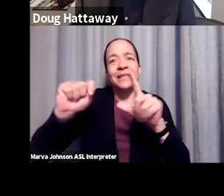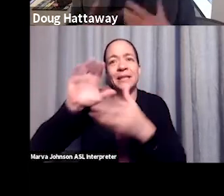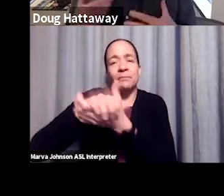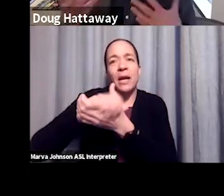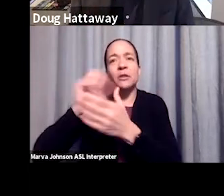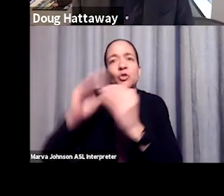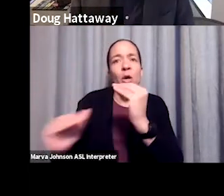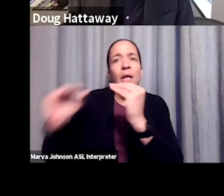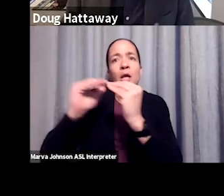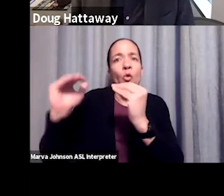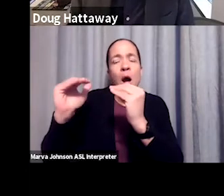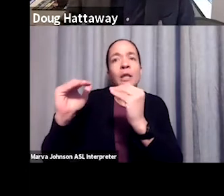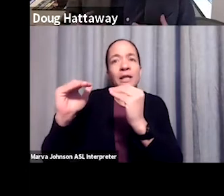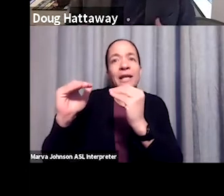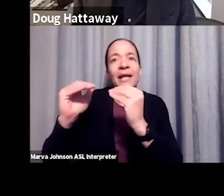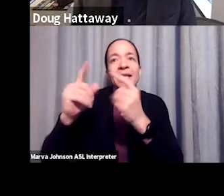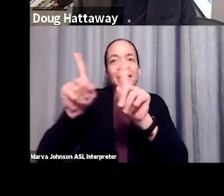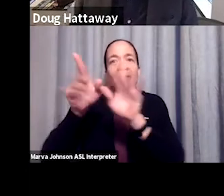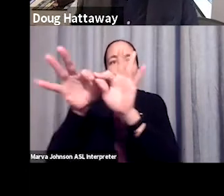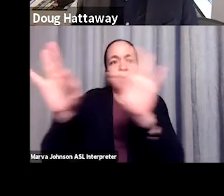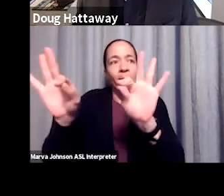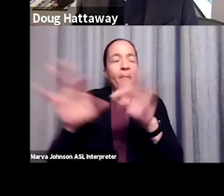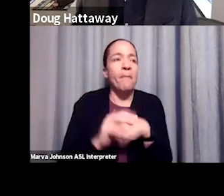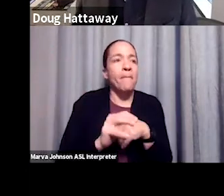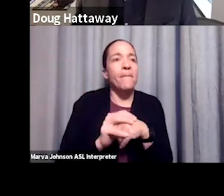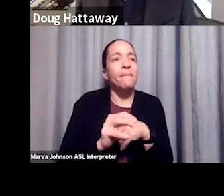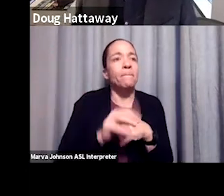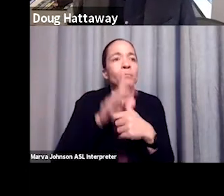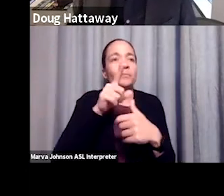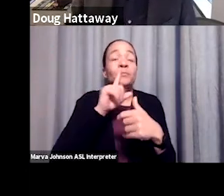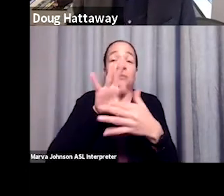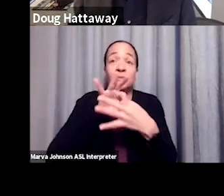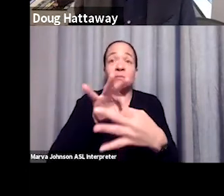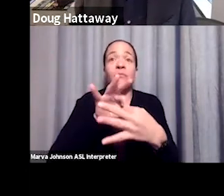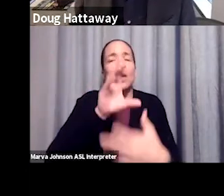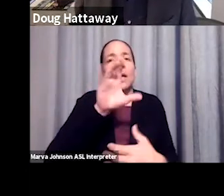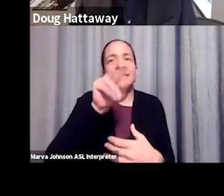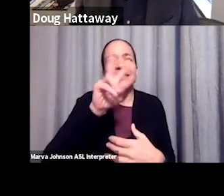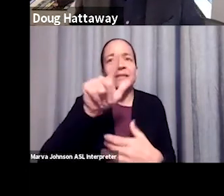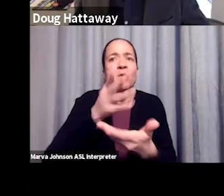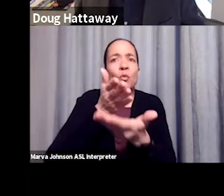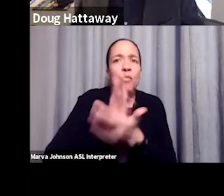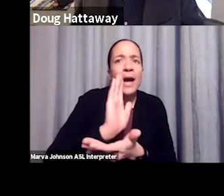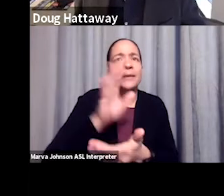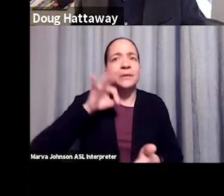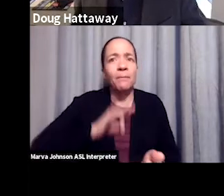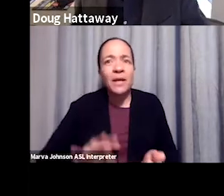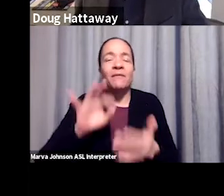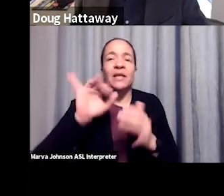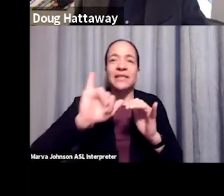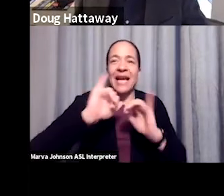It, of course, was an issue of civil rights and having equal rights under the law, legal rights and benefits was how it was